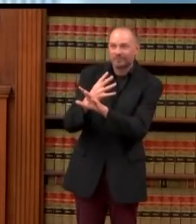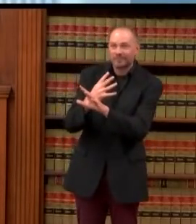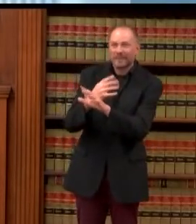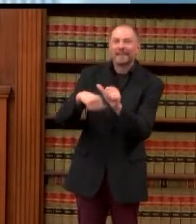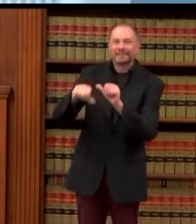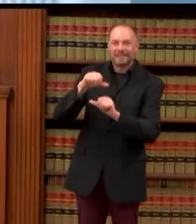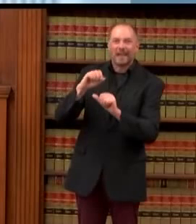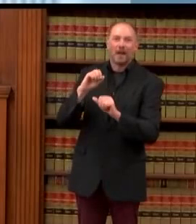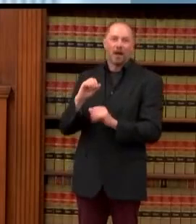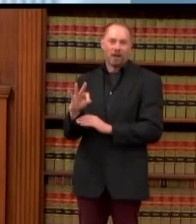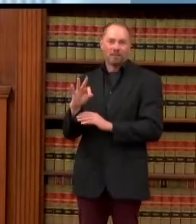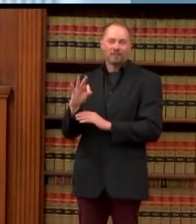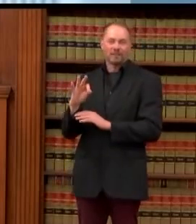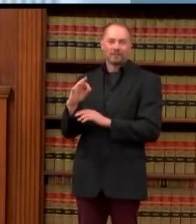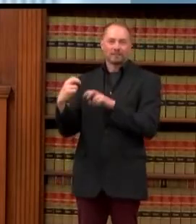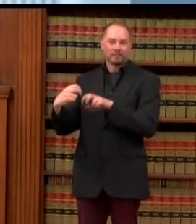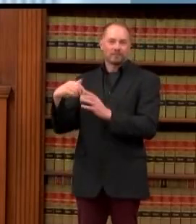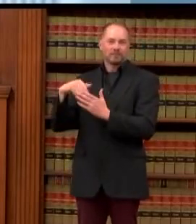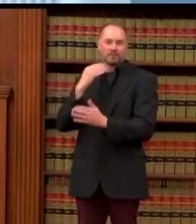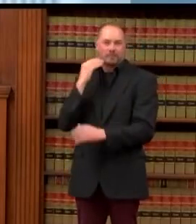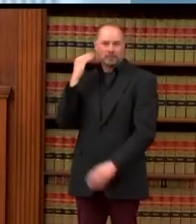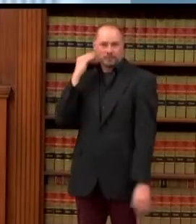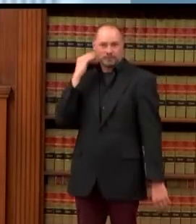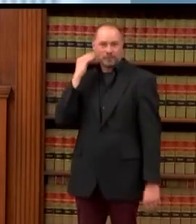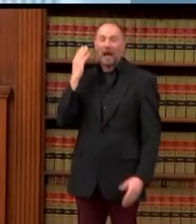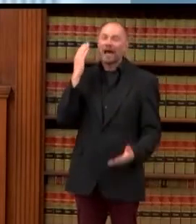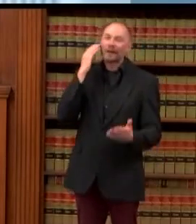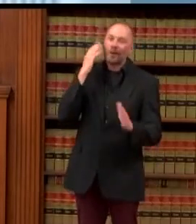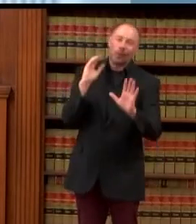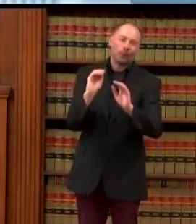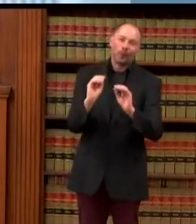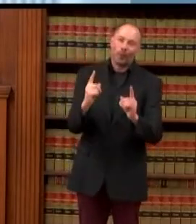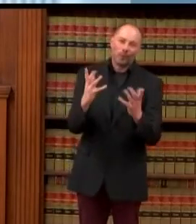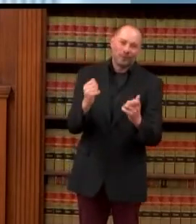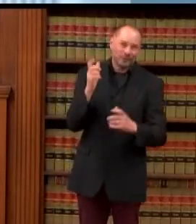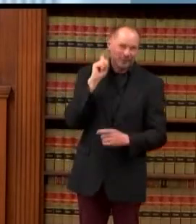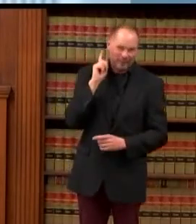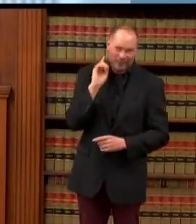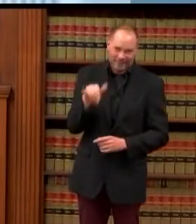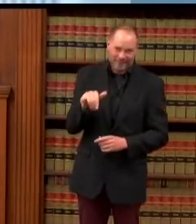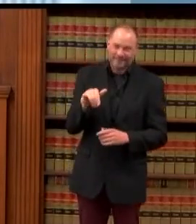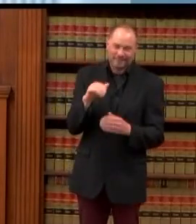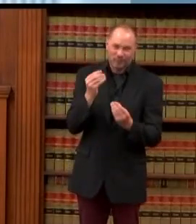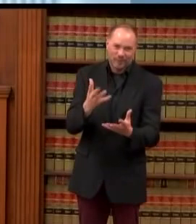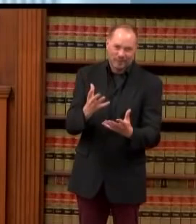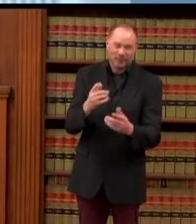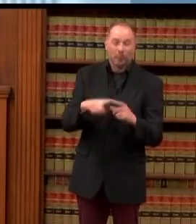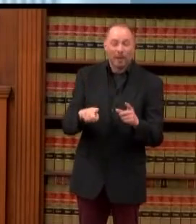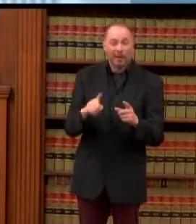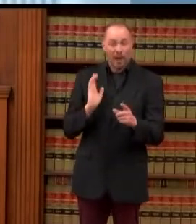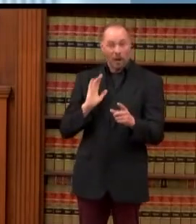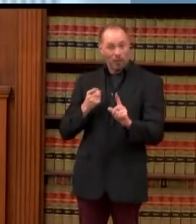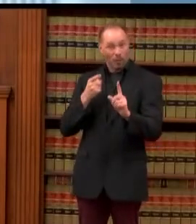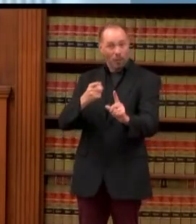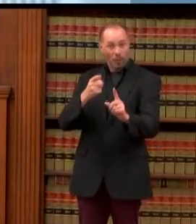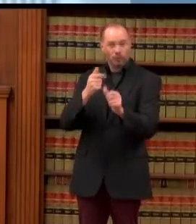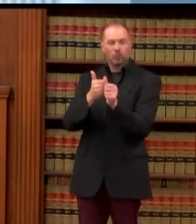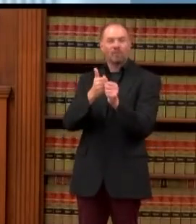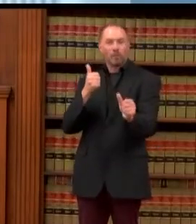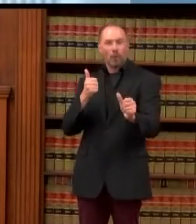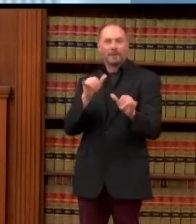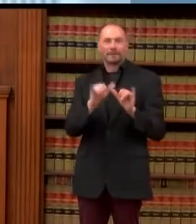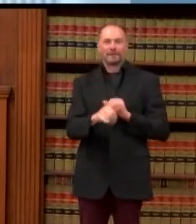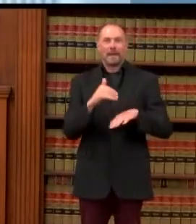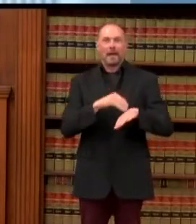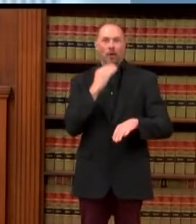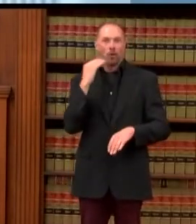home. I know this isn't what anyone wants to hear right now, but our goal is to avoid another stay-at-home order if at